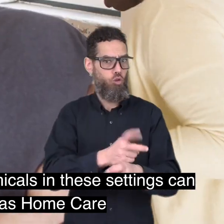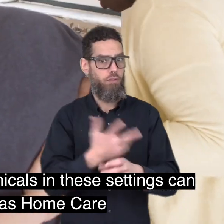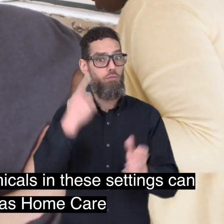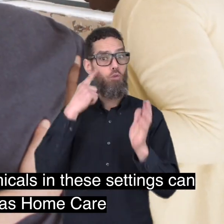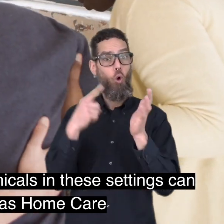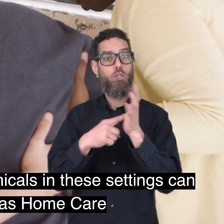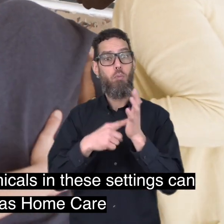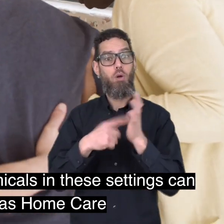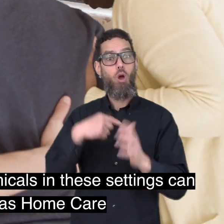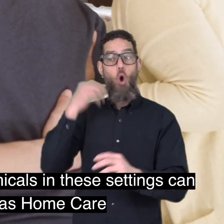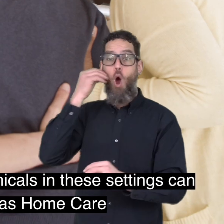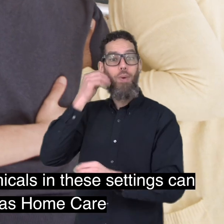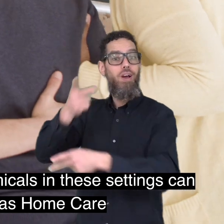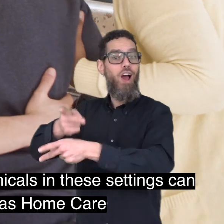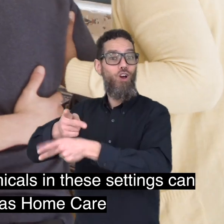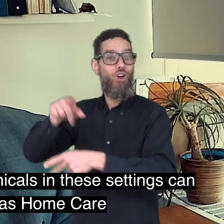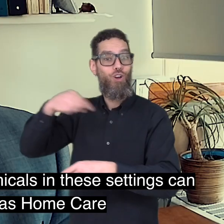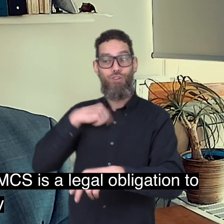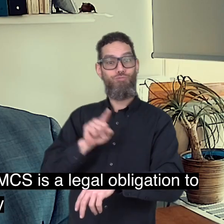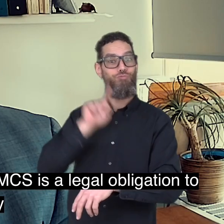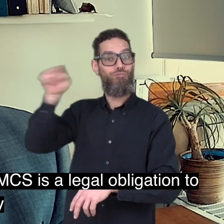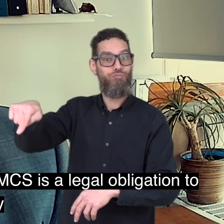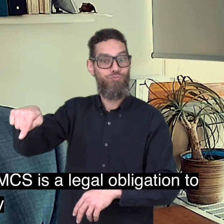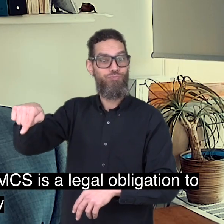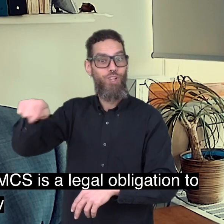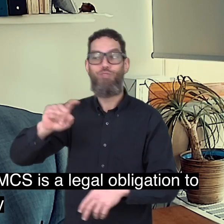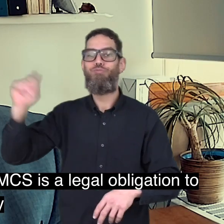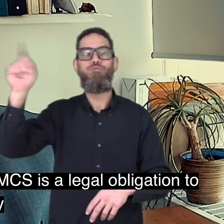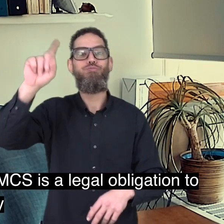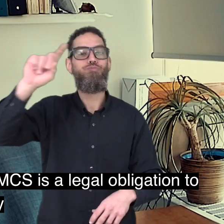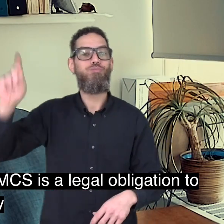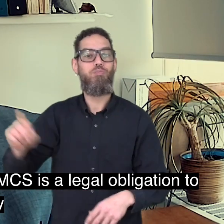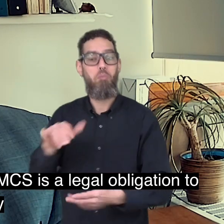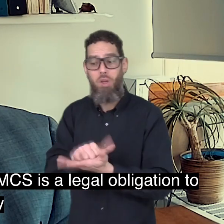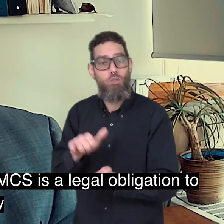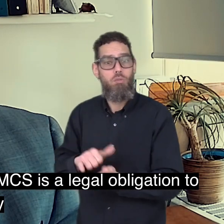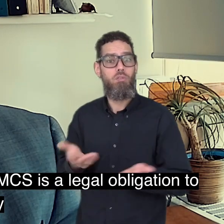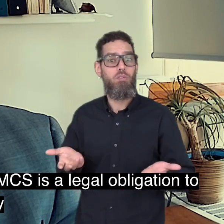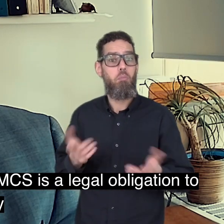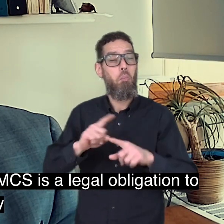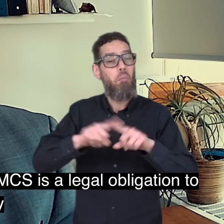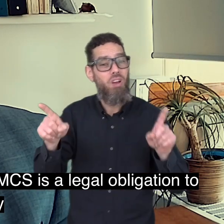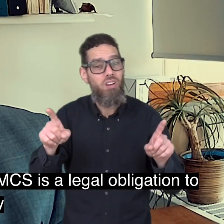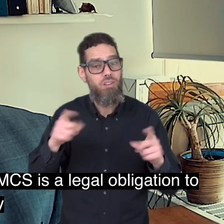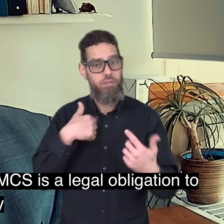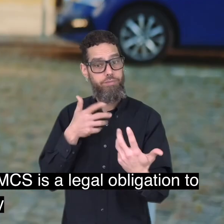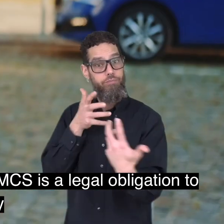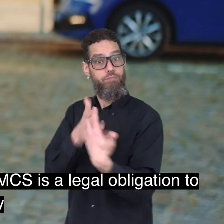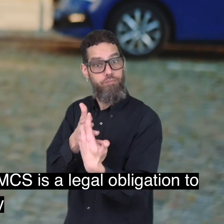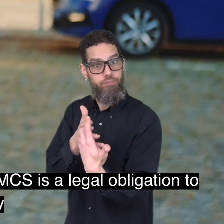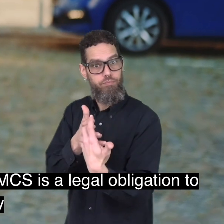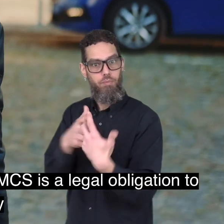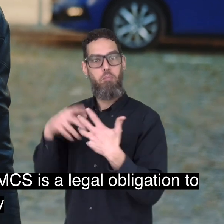as home care impossible. It's essential to understand that accommodating MCS is a legal obligation